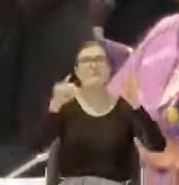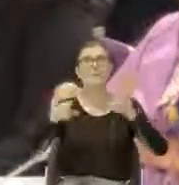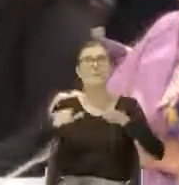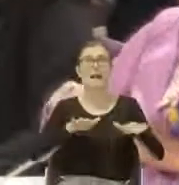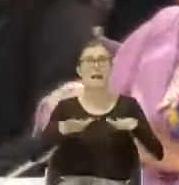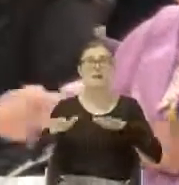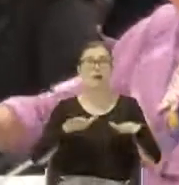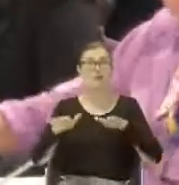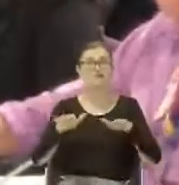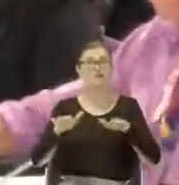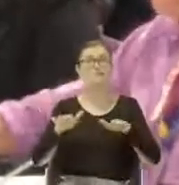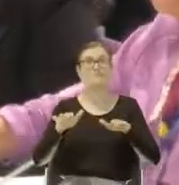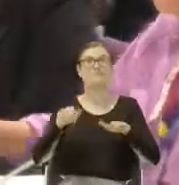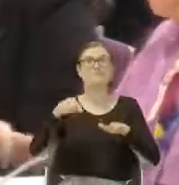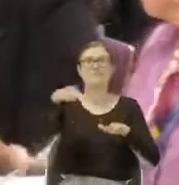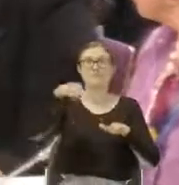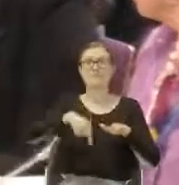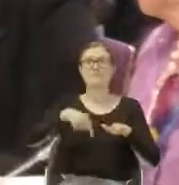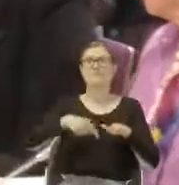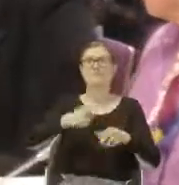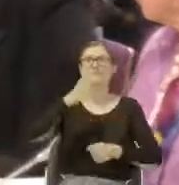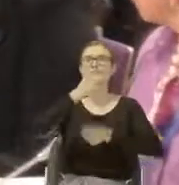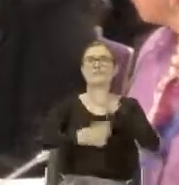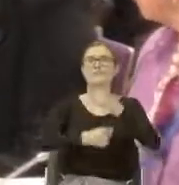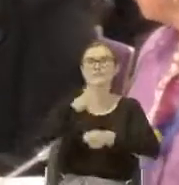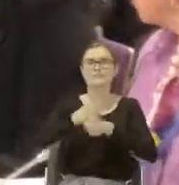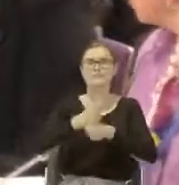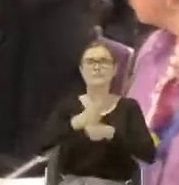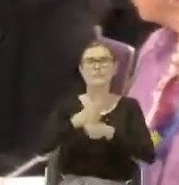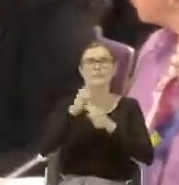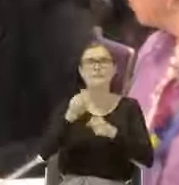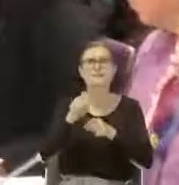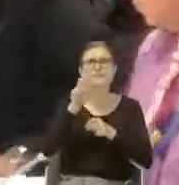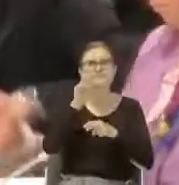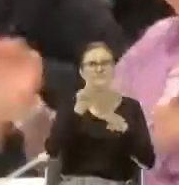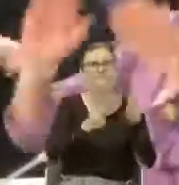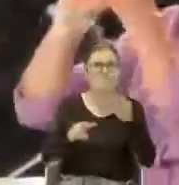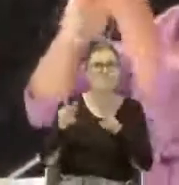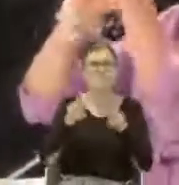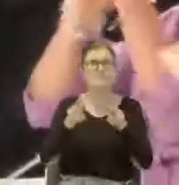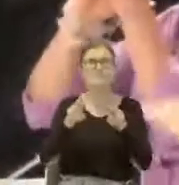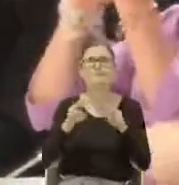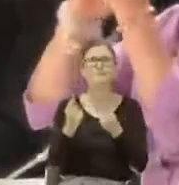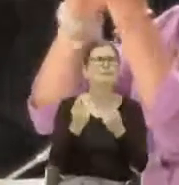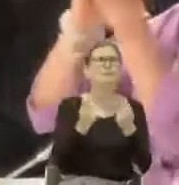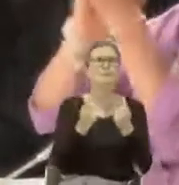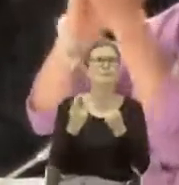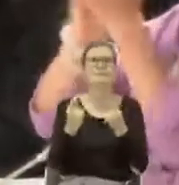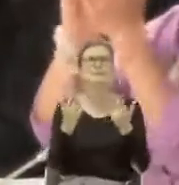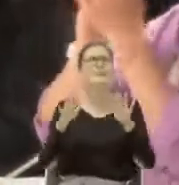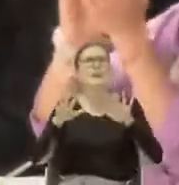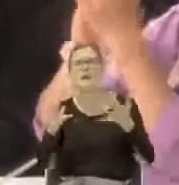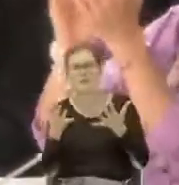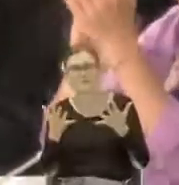go? So in the next time when we meet, we just give report. Thank you very much.